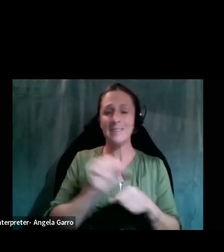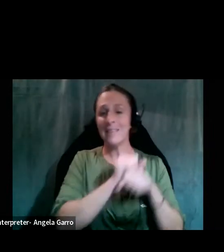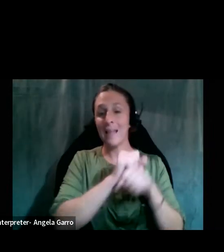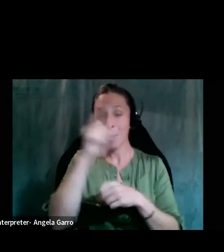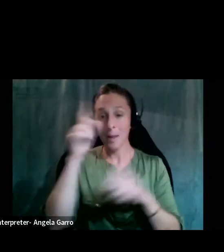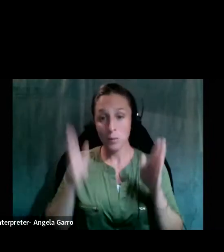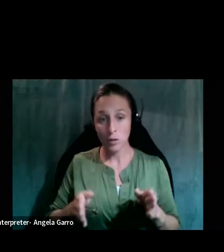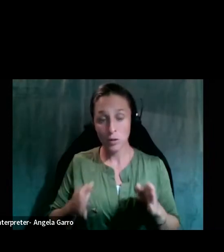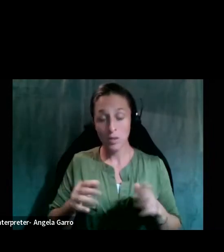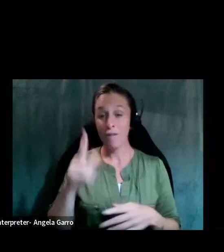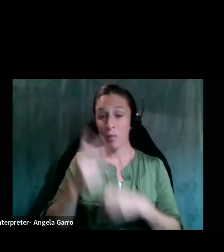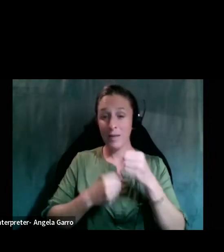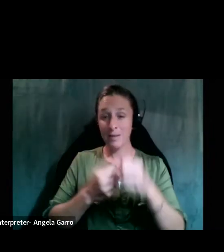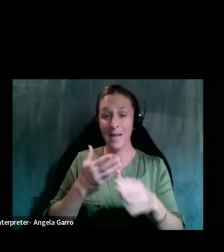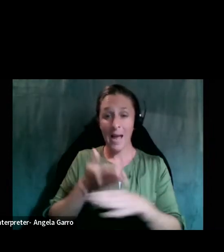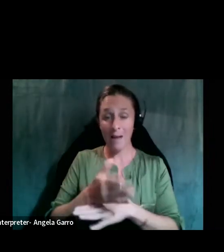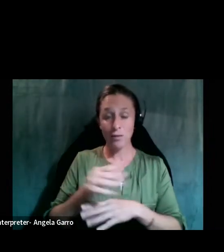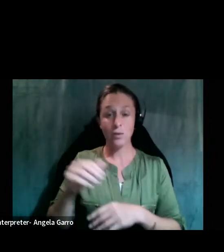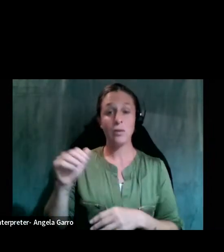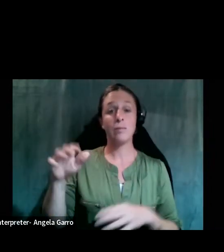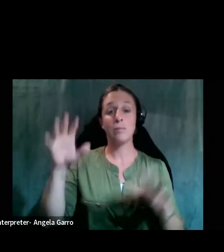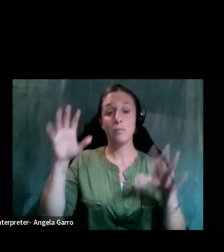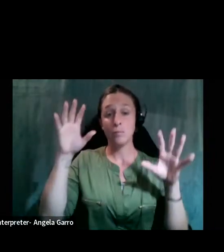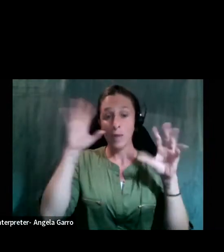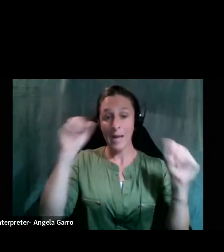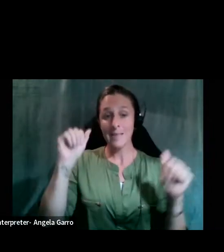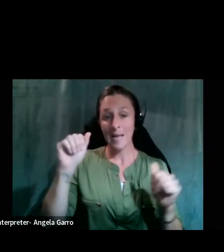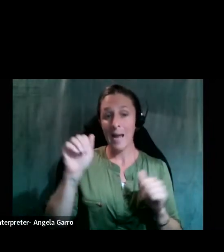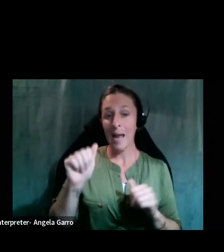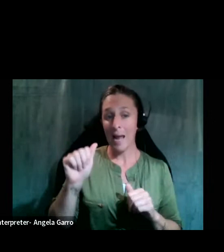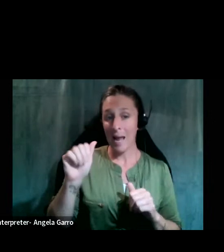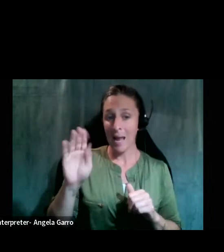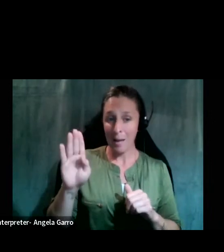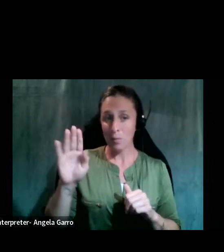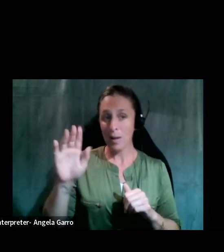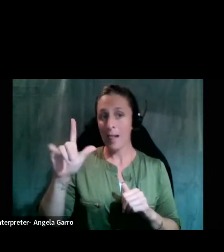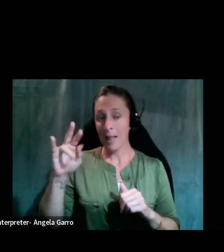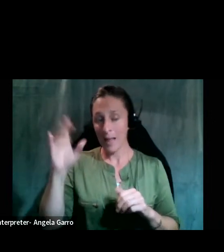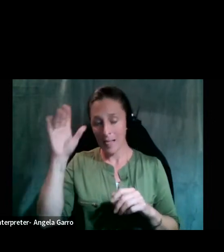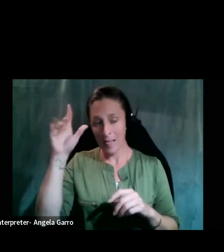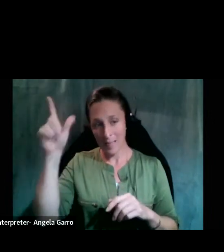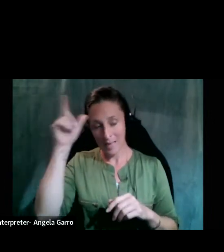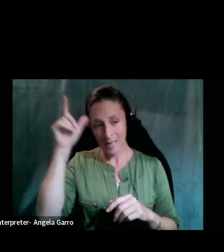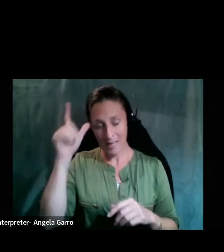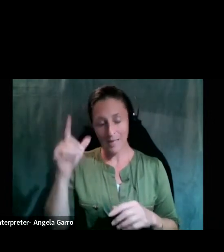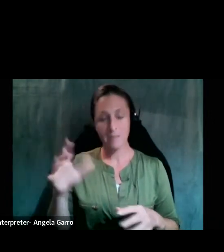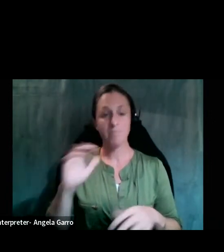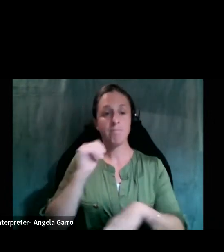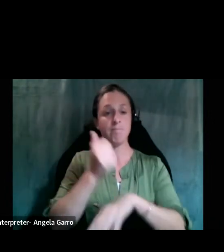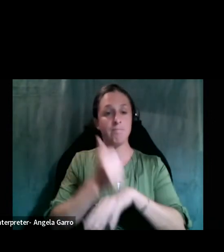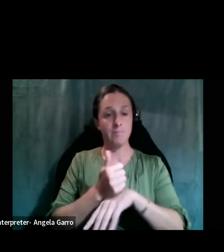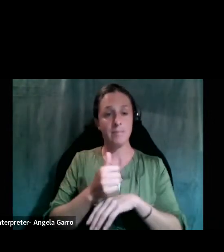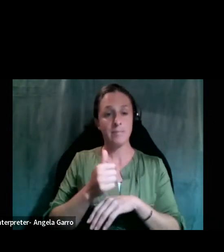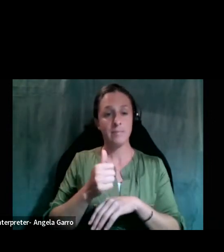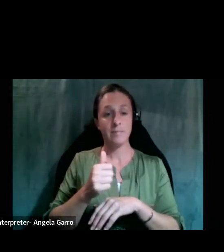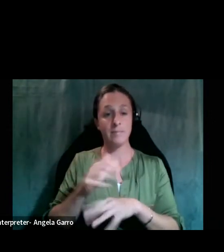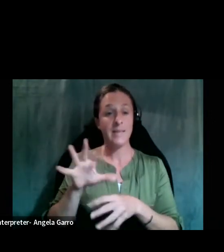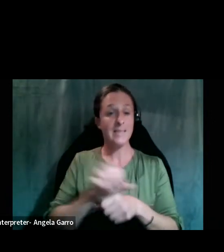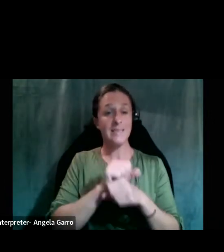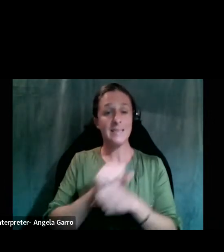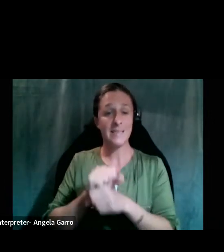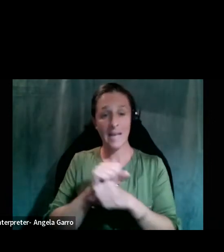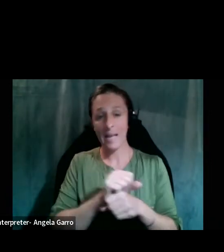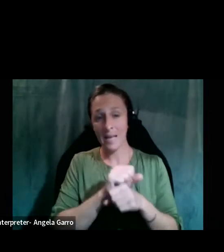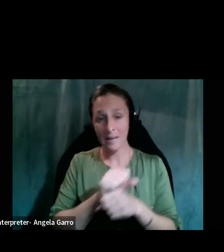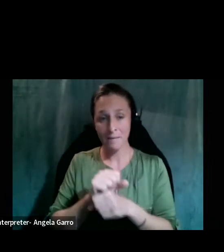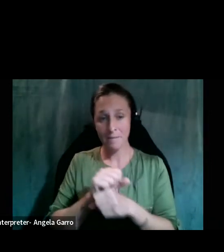3 years, even after President Abraham Lincoln issued the Emancipation Proclamation, enslaved Black Americans in Texas